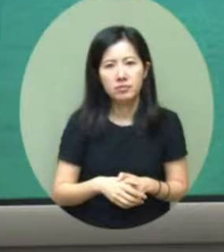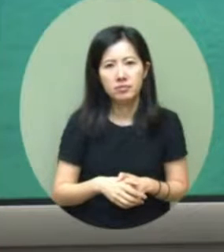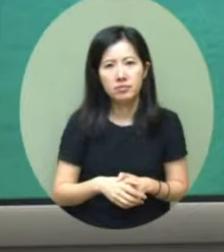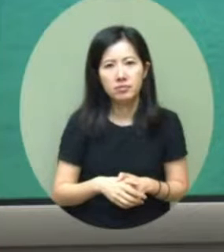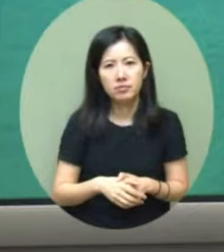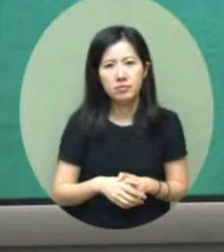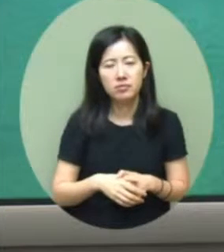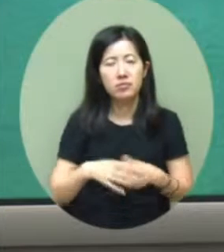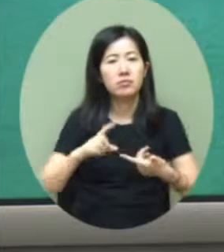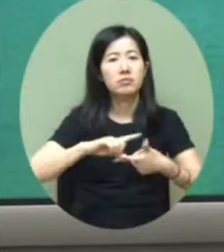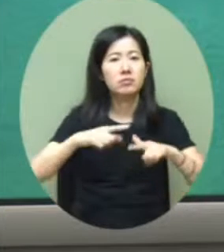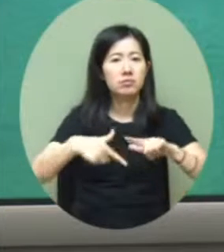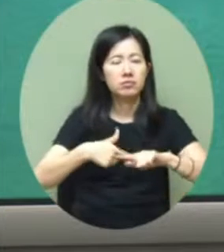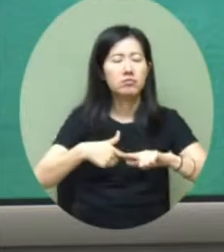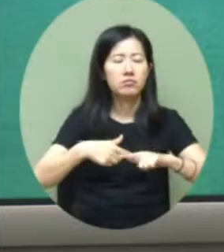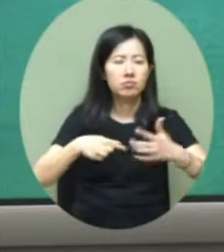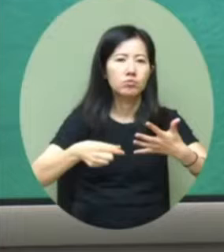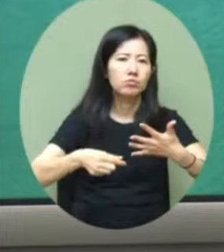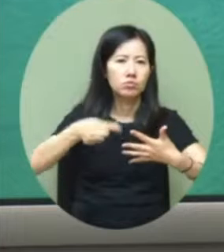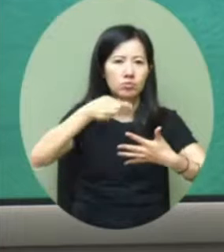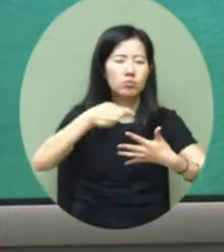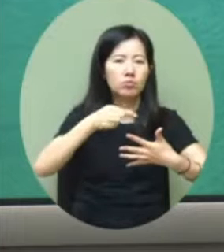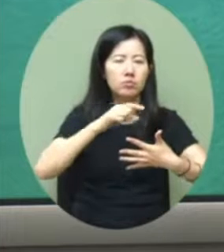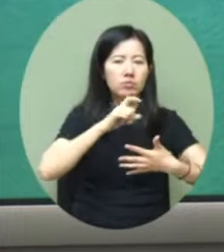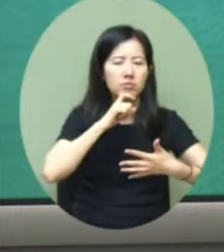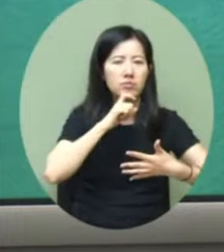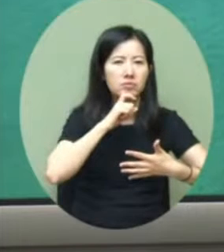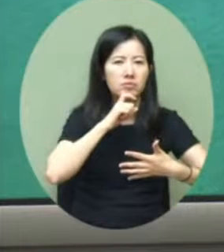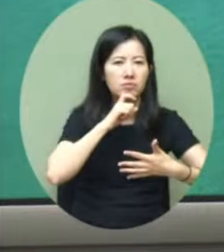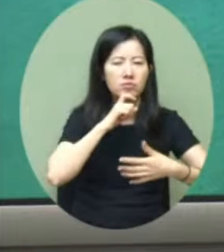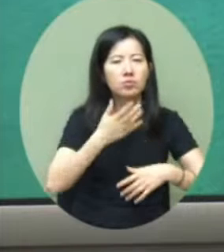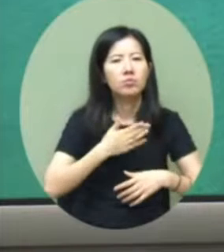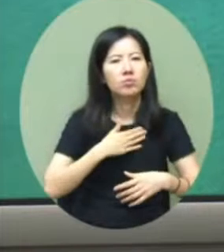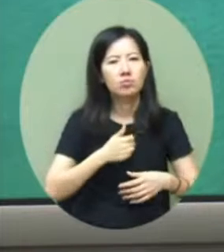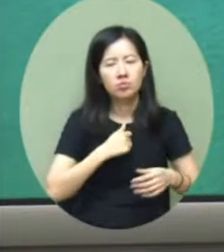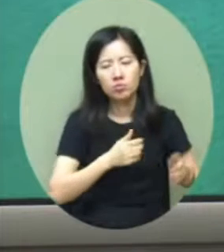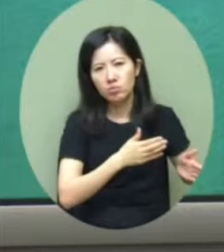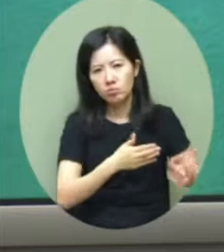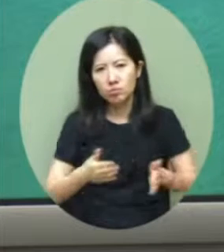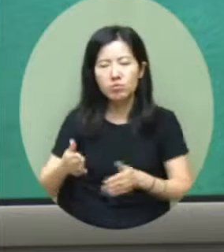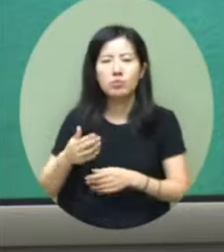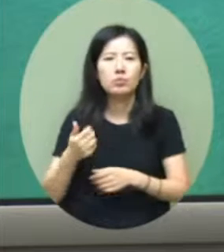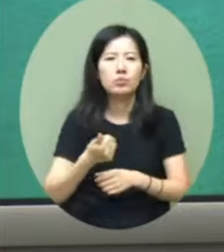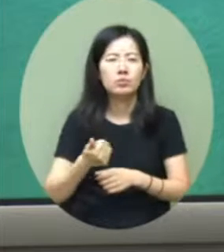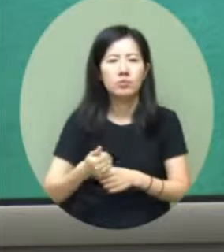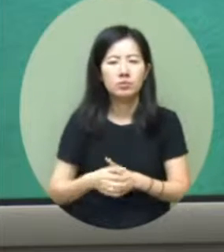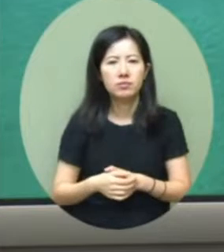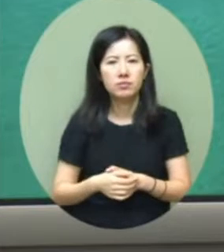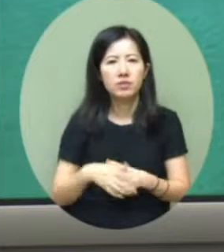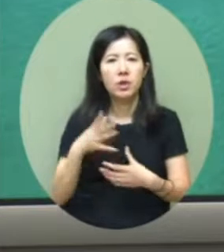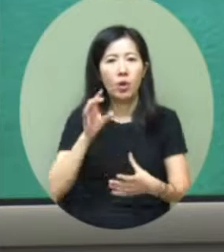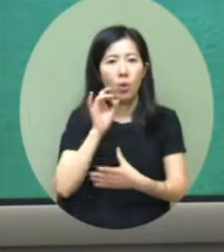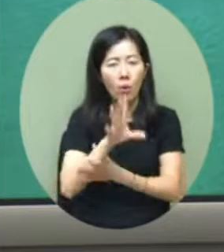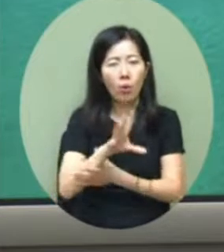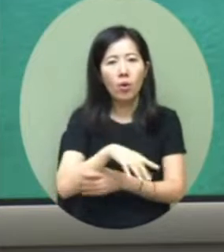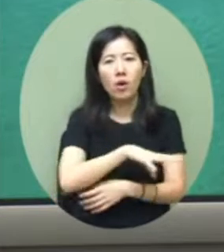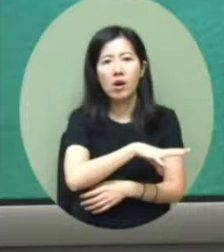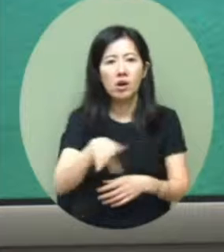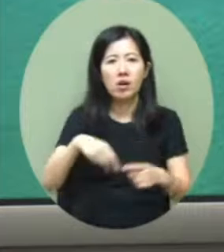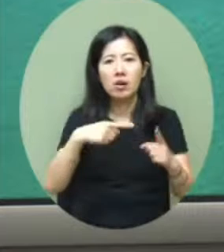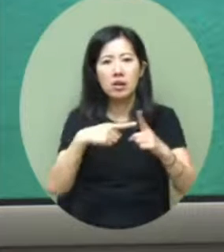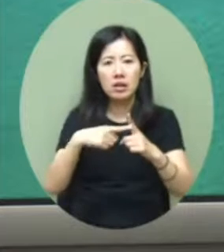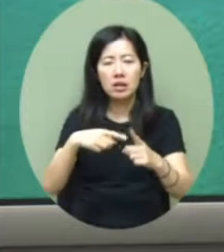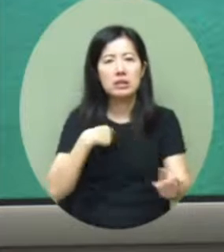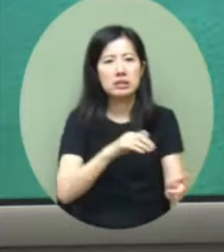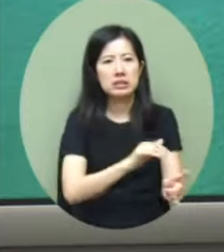off the public, and also to respond and recover